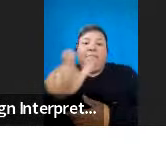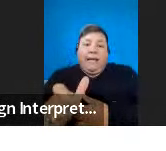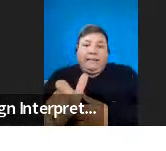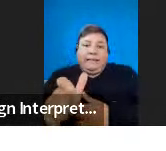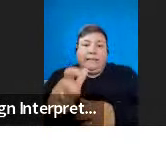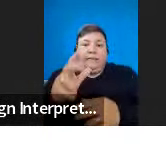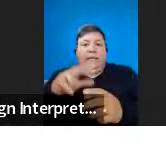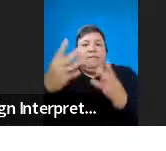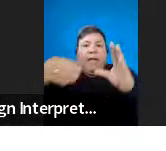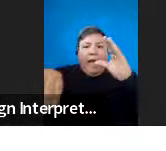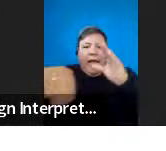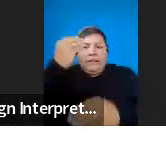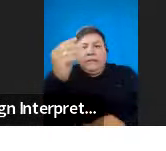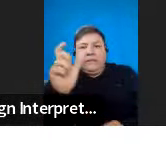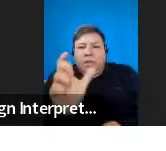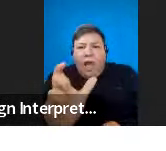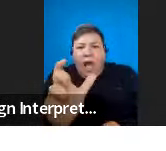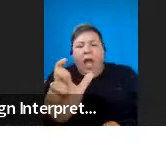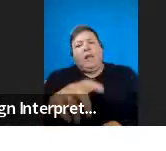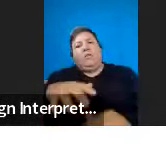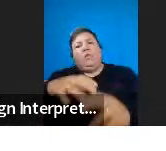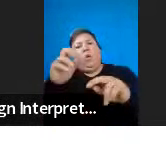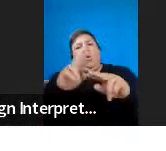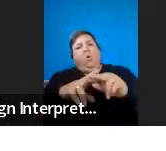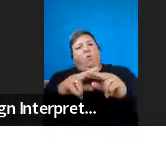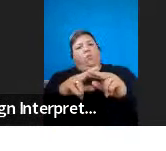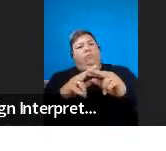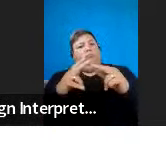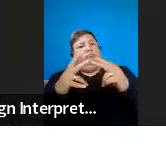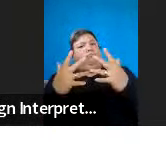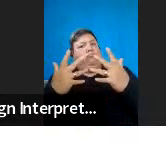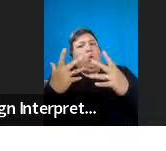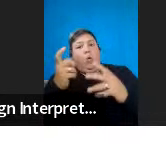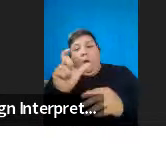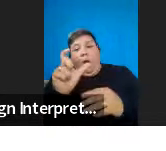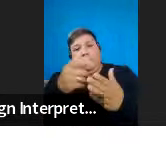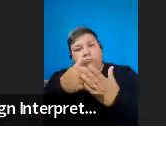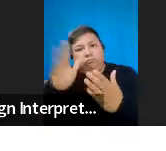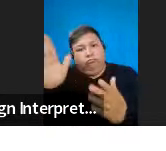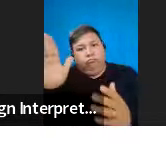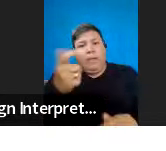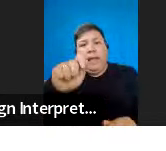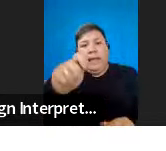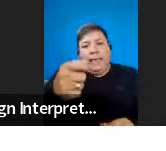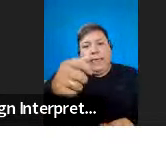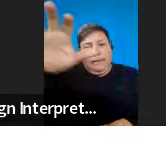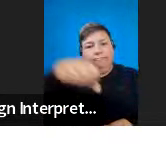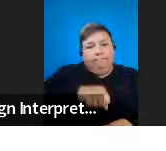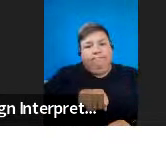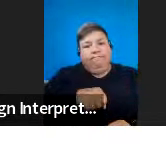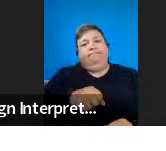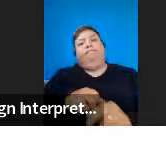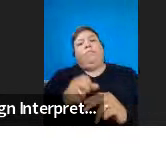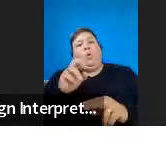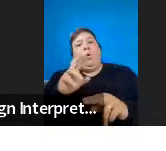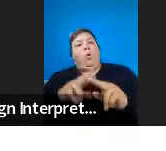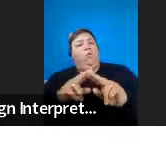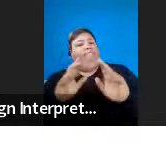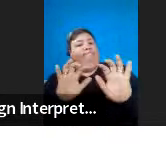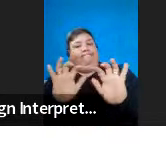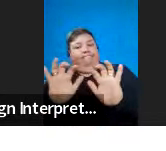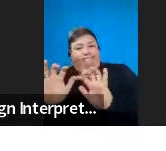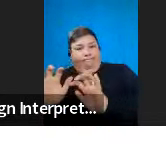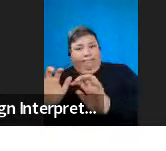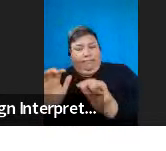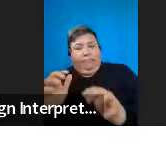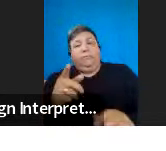place where a person was accessing the premises with an access card, has been removed, the keys, if it's the keys that the person used to hold, and so forth. So you will have to prove